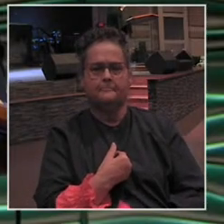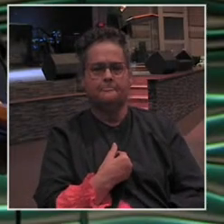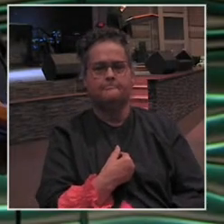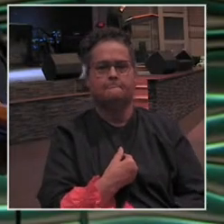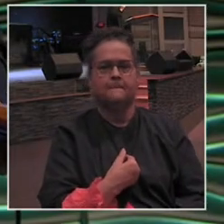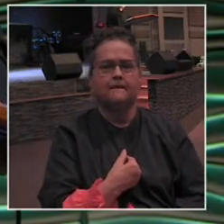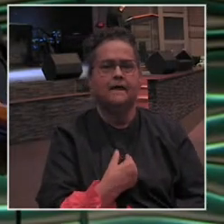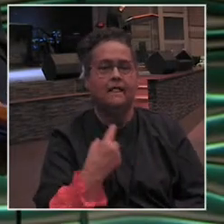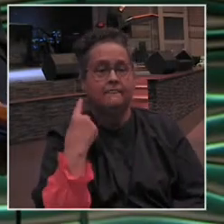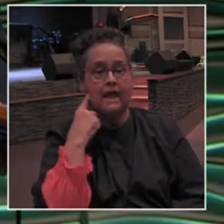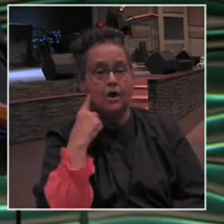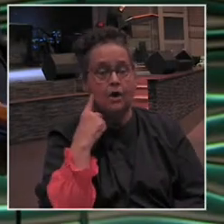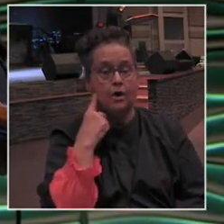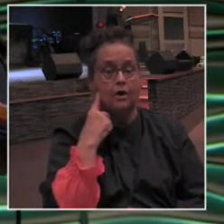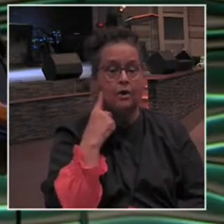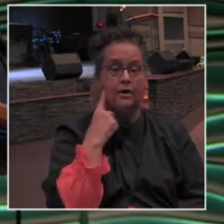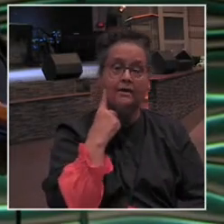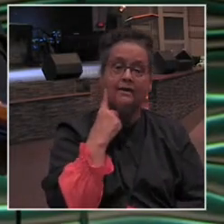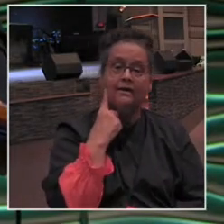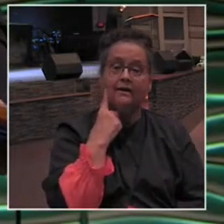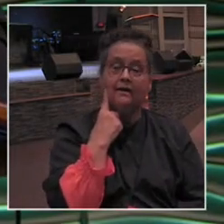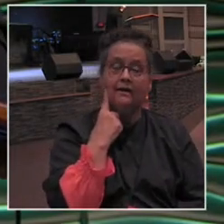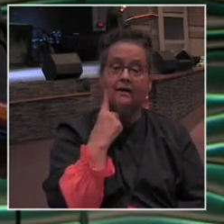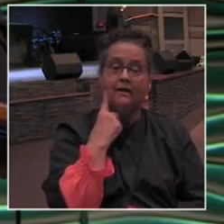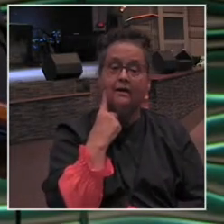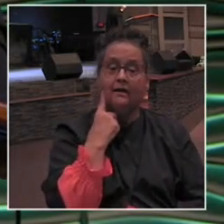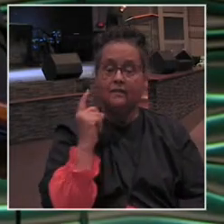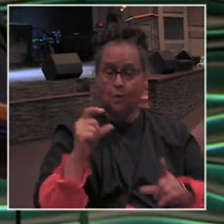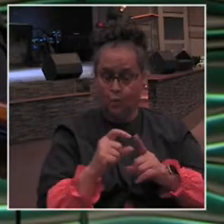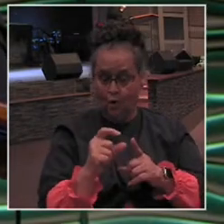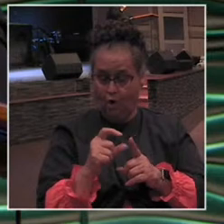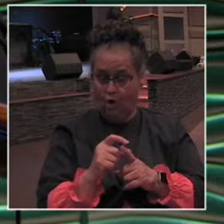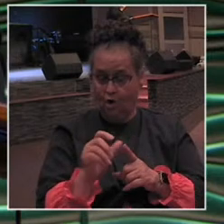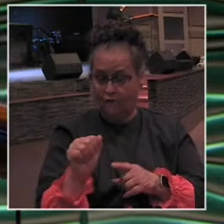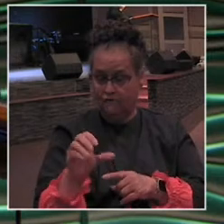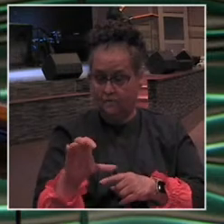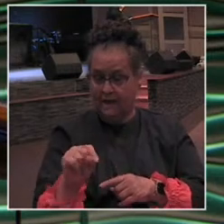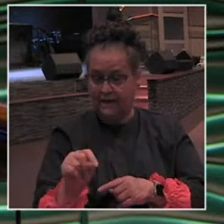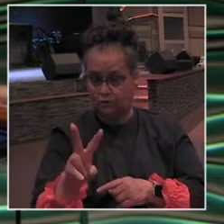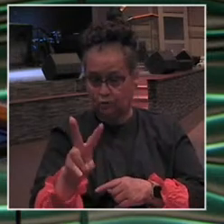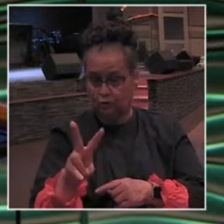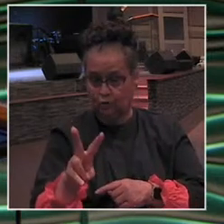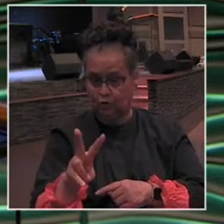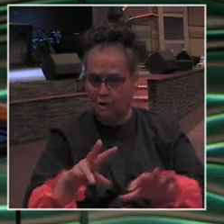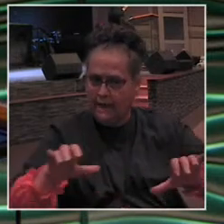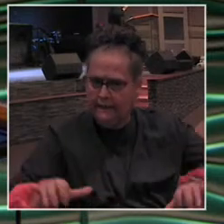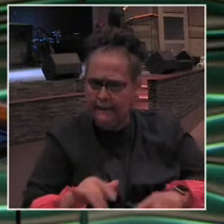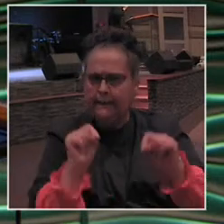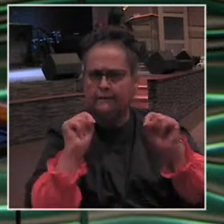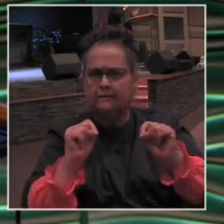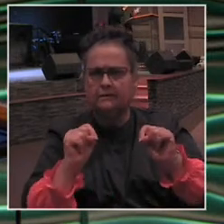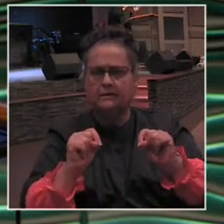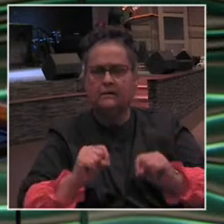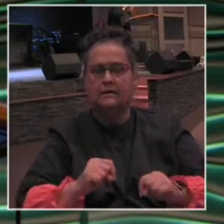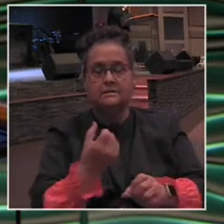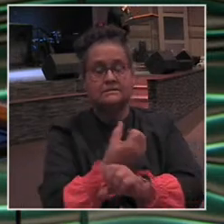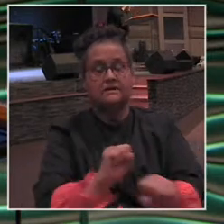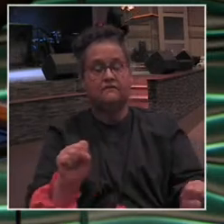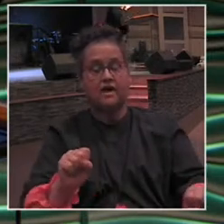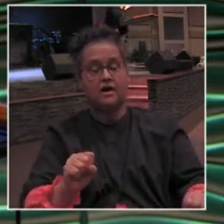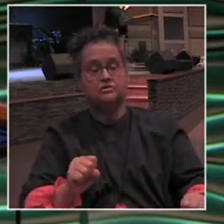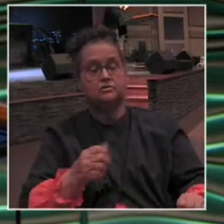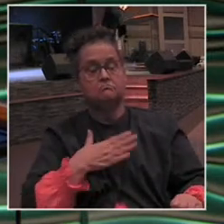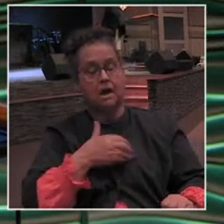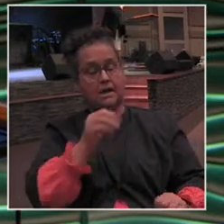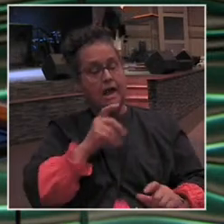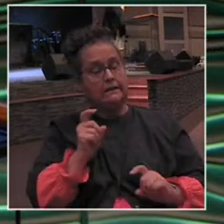They heard this word that was in Acts chapter 2 and acted on it. They followed this scripture. The salvation of my God